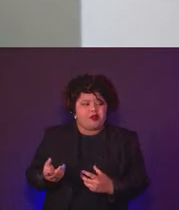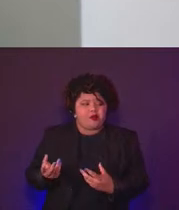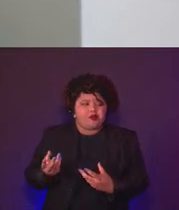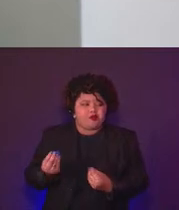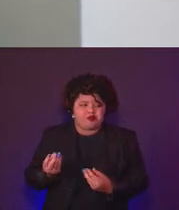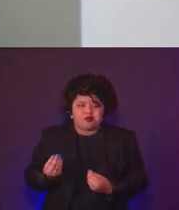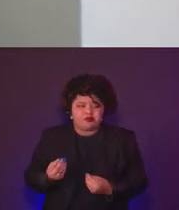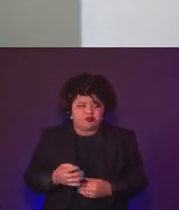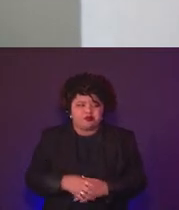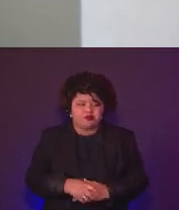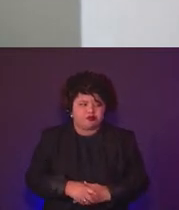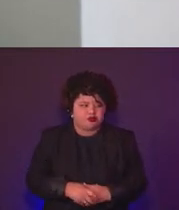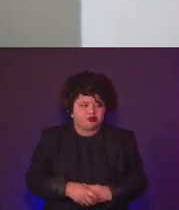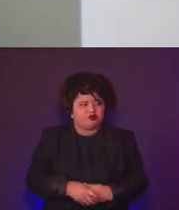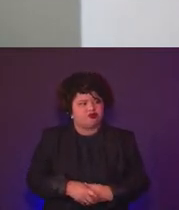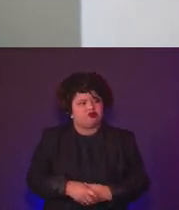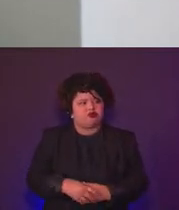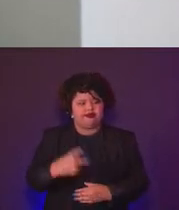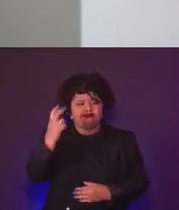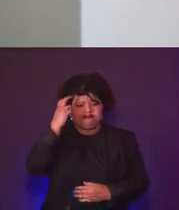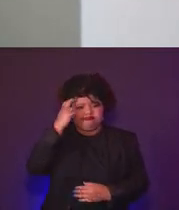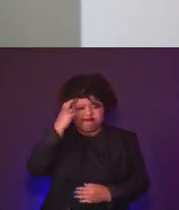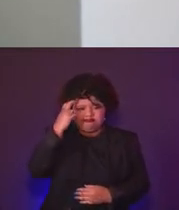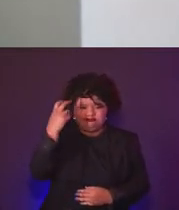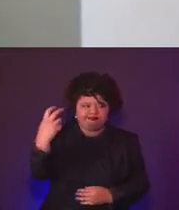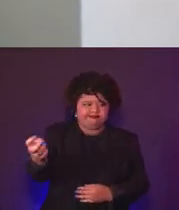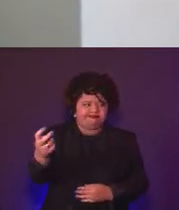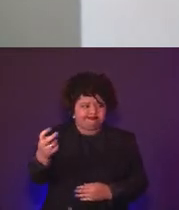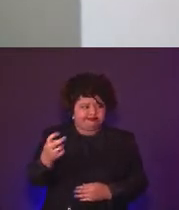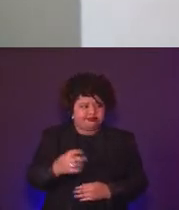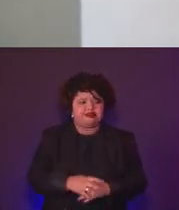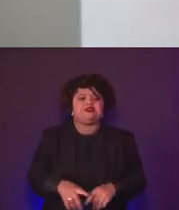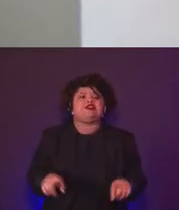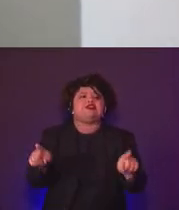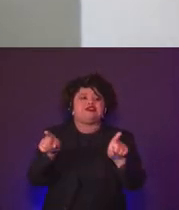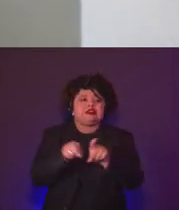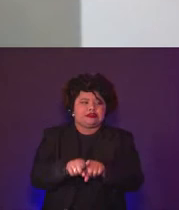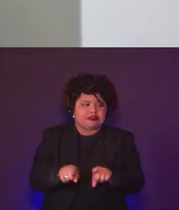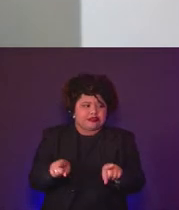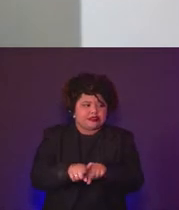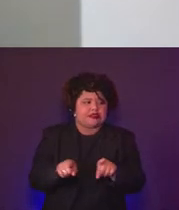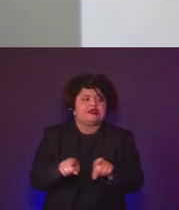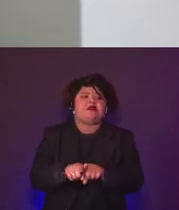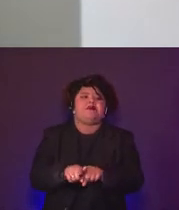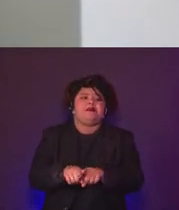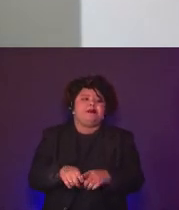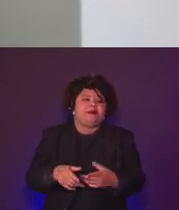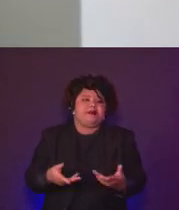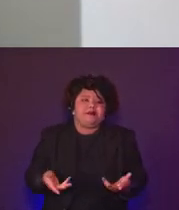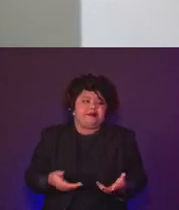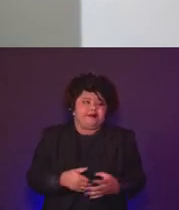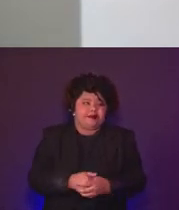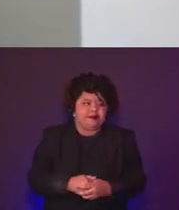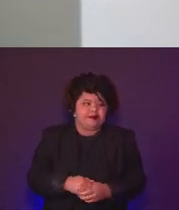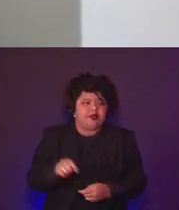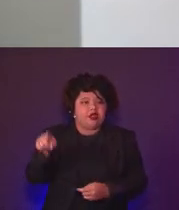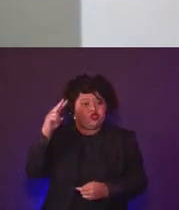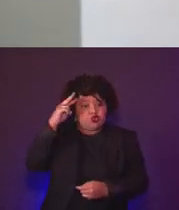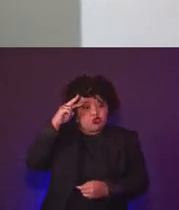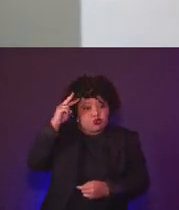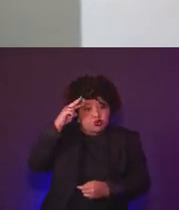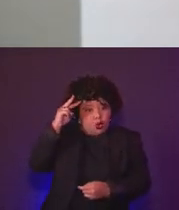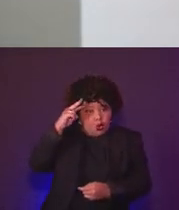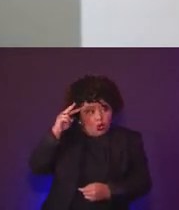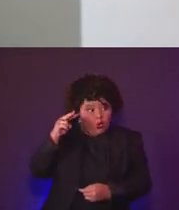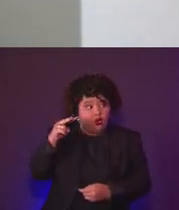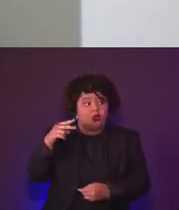precise and patient and was able to like seamlessly weave stories of his, you know,